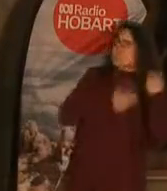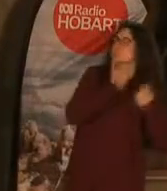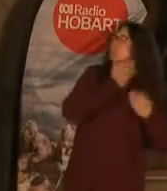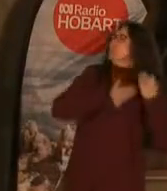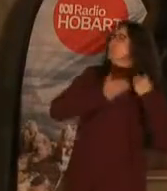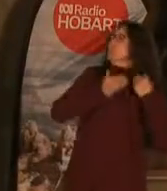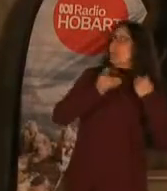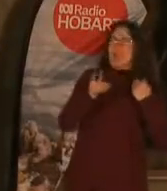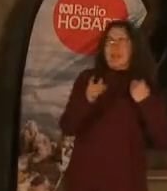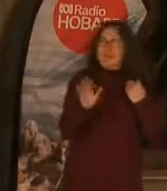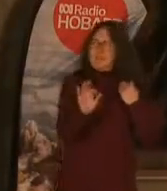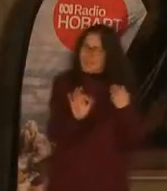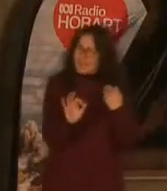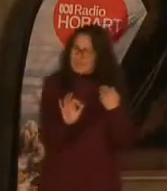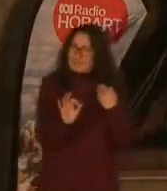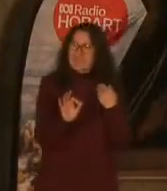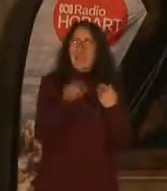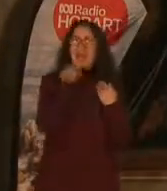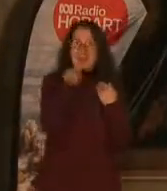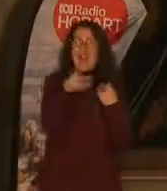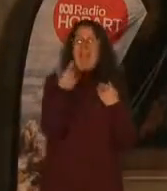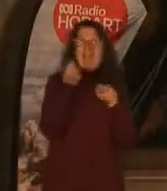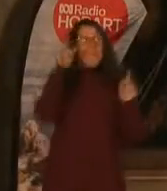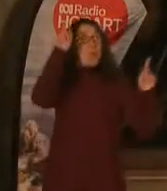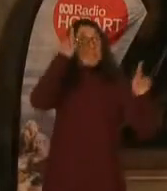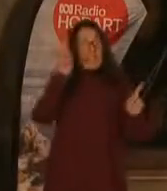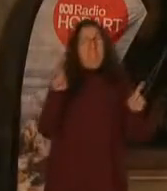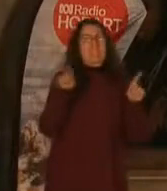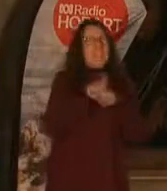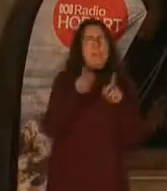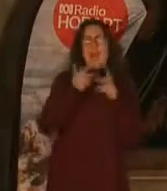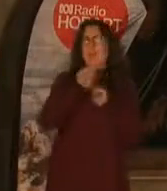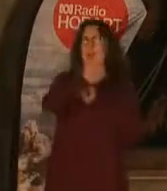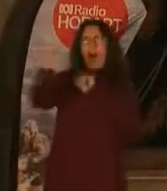not. They're as contemporary as all knowledge systems.